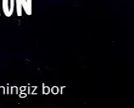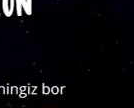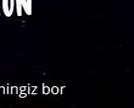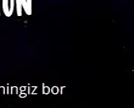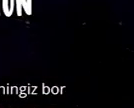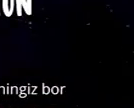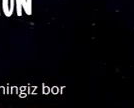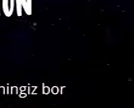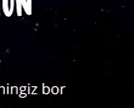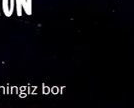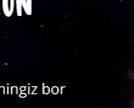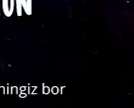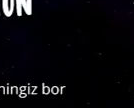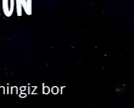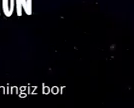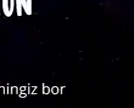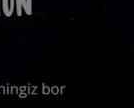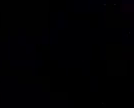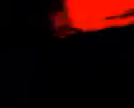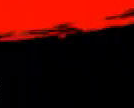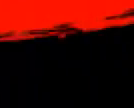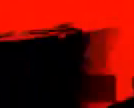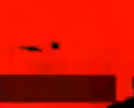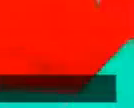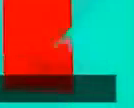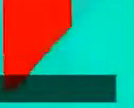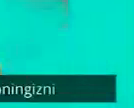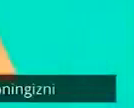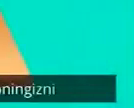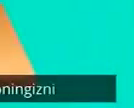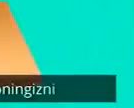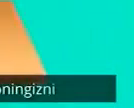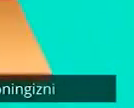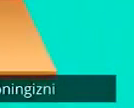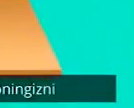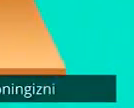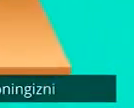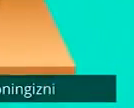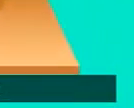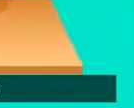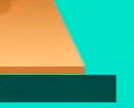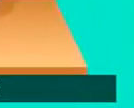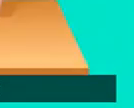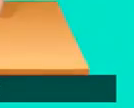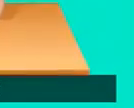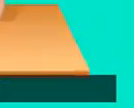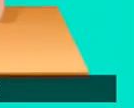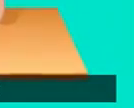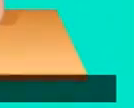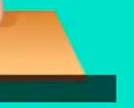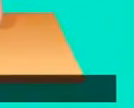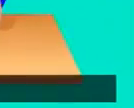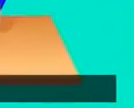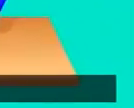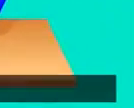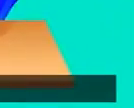only get one chance to make a first impression. Giving your best introduction and one that will make you stand out will not happen